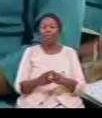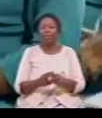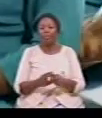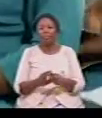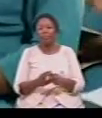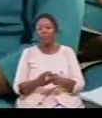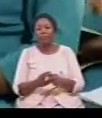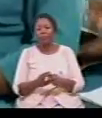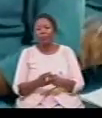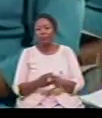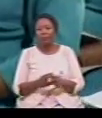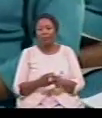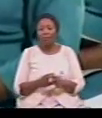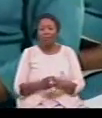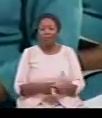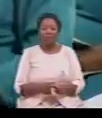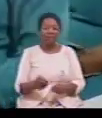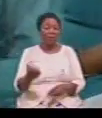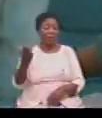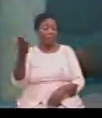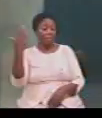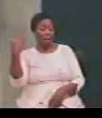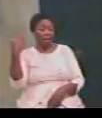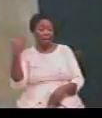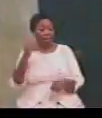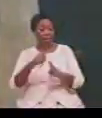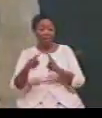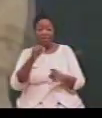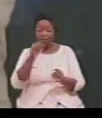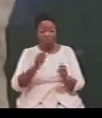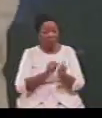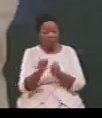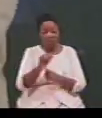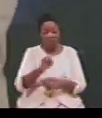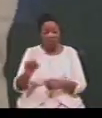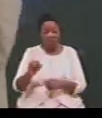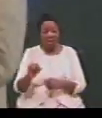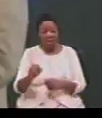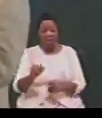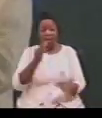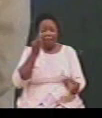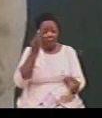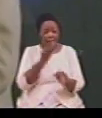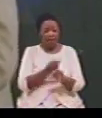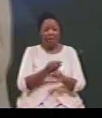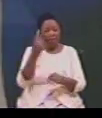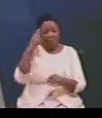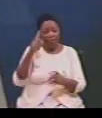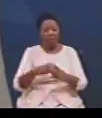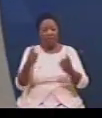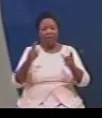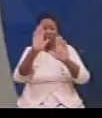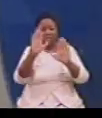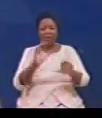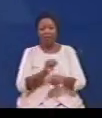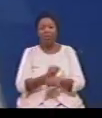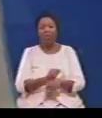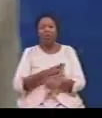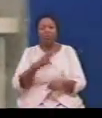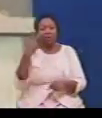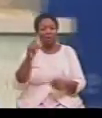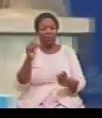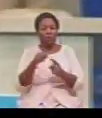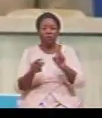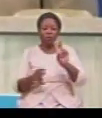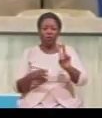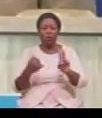name. Past but not passing faith for great miracles. Let's look at number